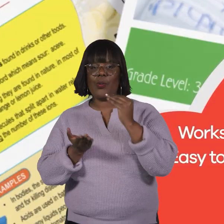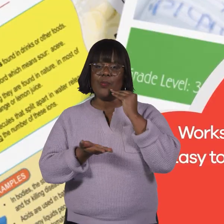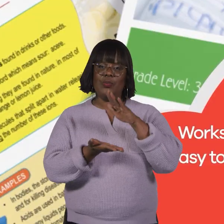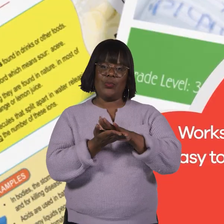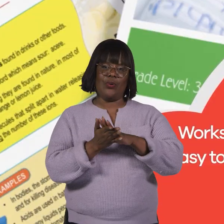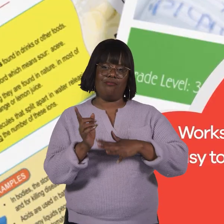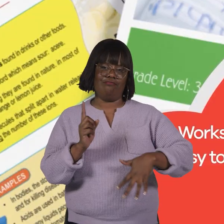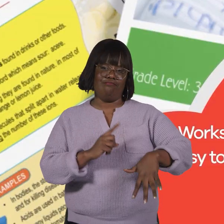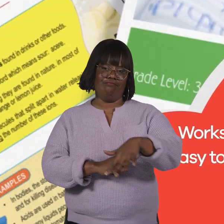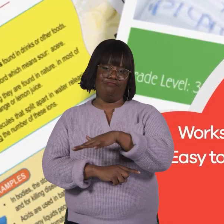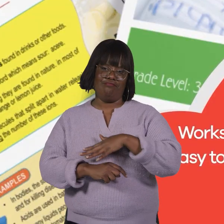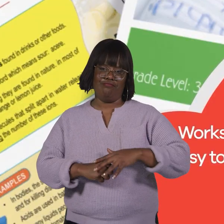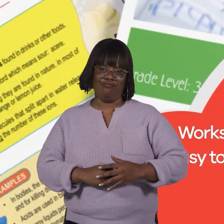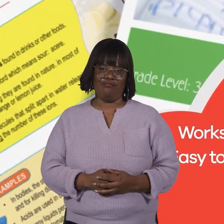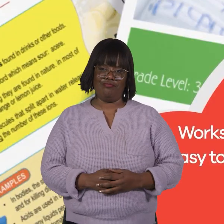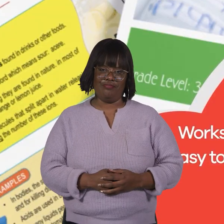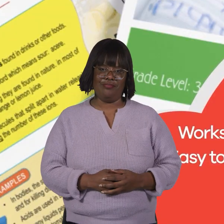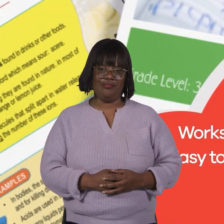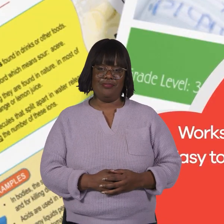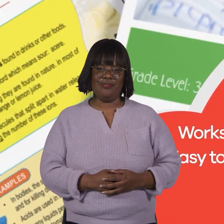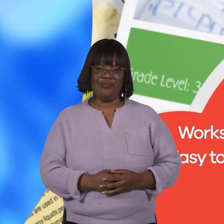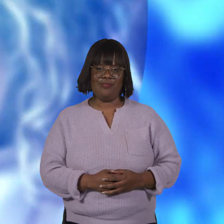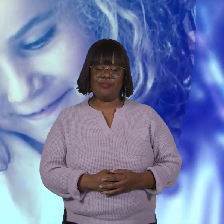teachers and homeschoolers